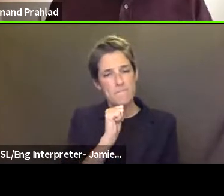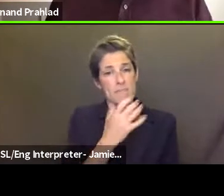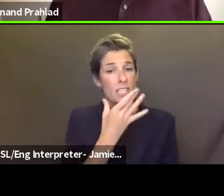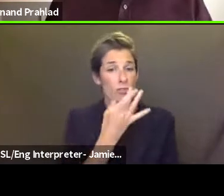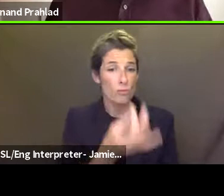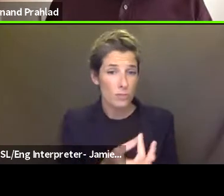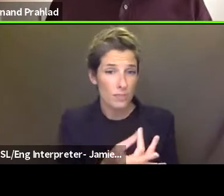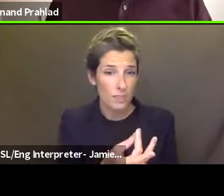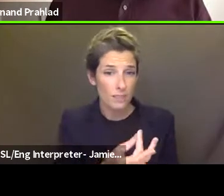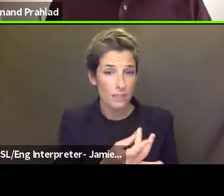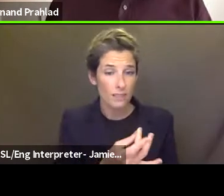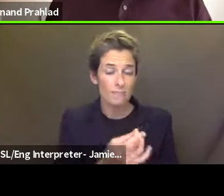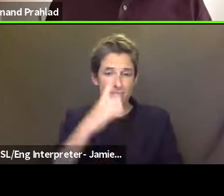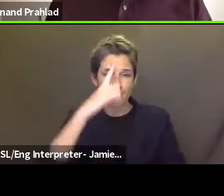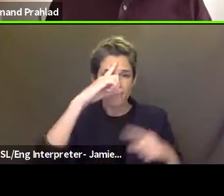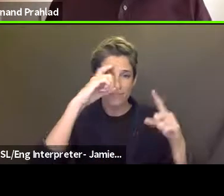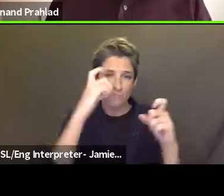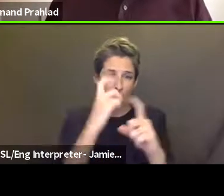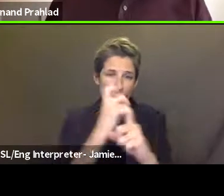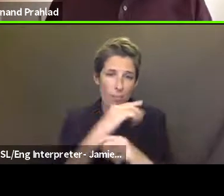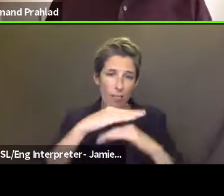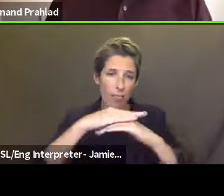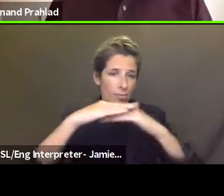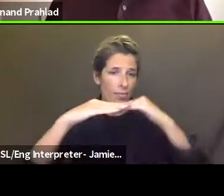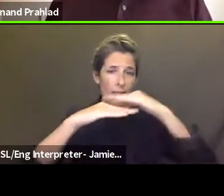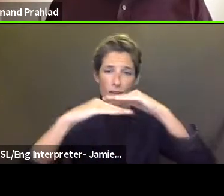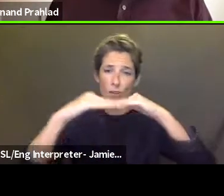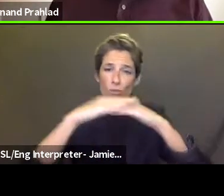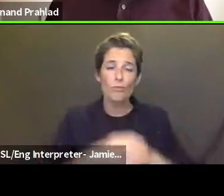it can get complicated in that way.